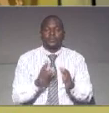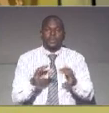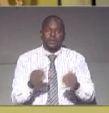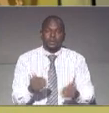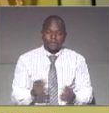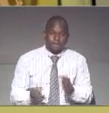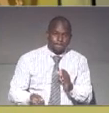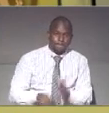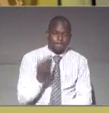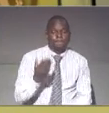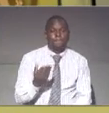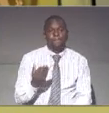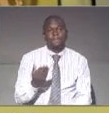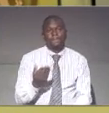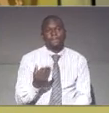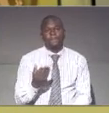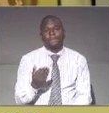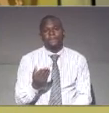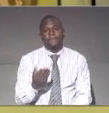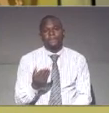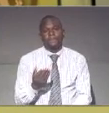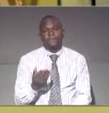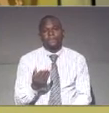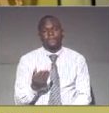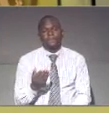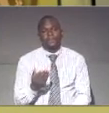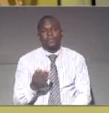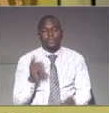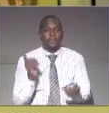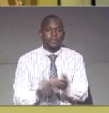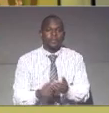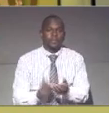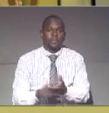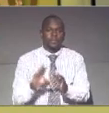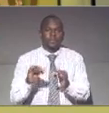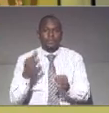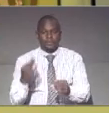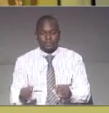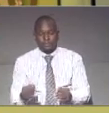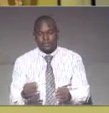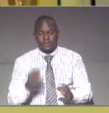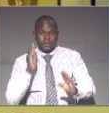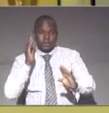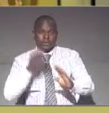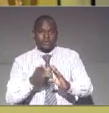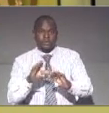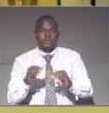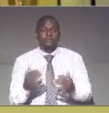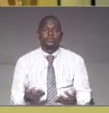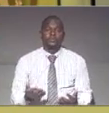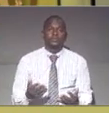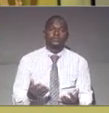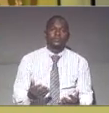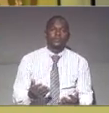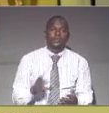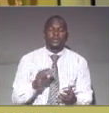coming into our land, so the whatever goods we get from Mombasa comes by rail directly off-road